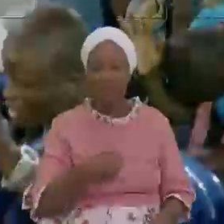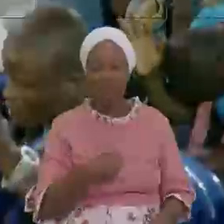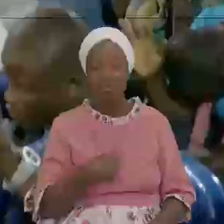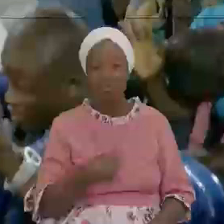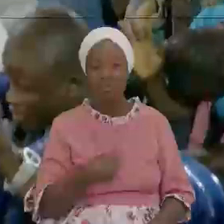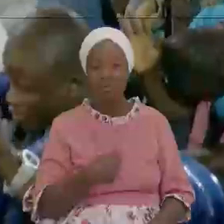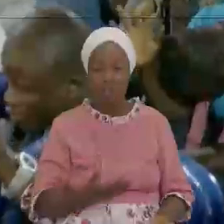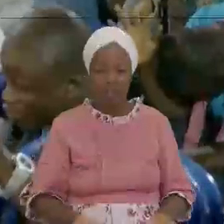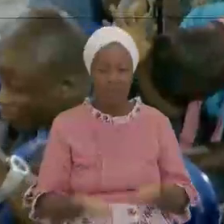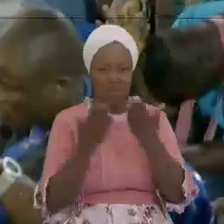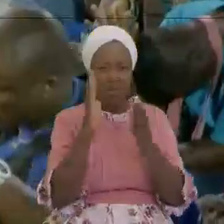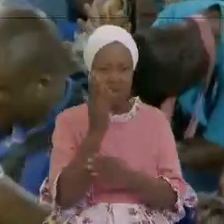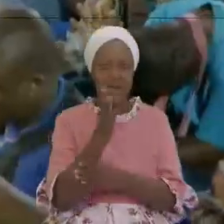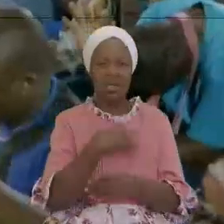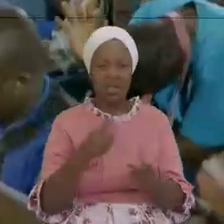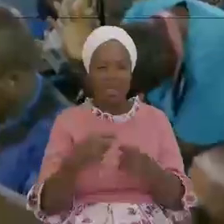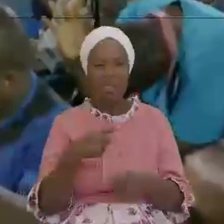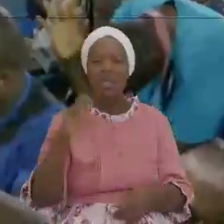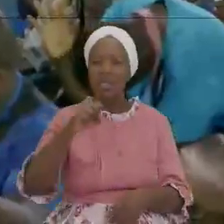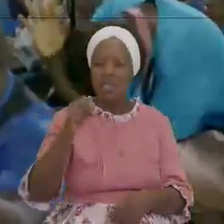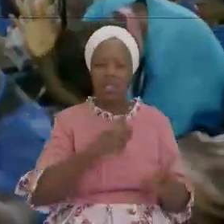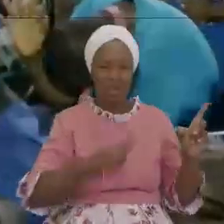Raise up that hand and say, yes, Lord, I'm here.